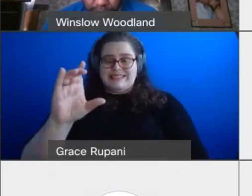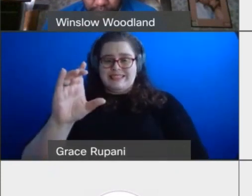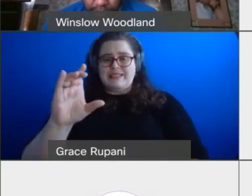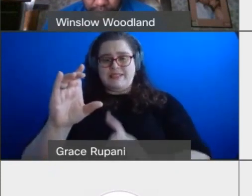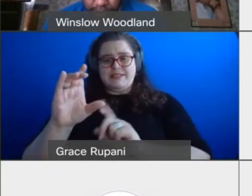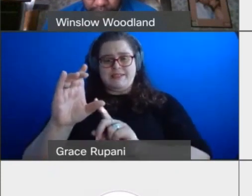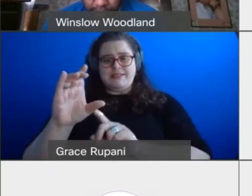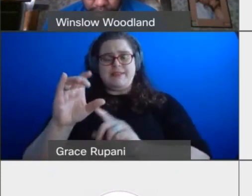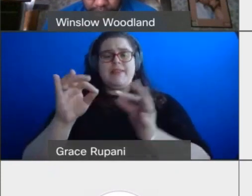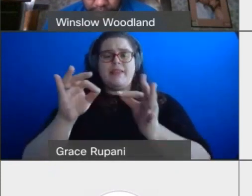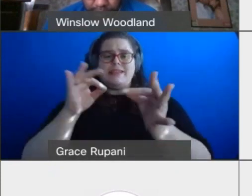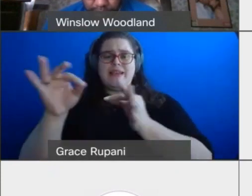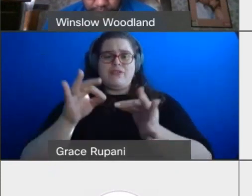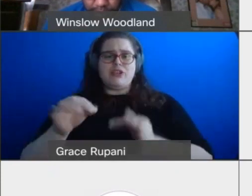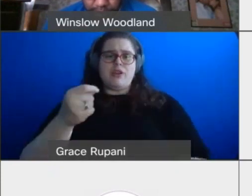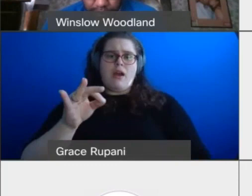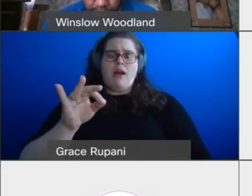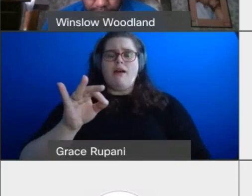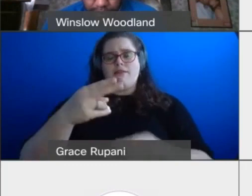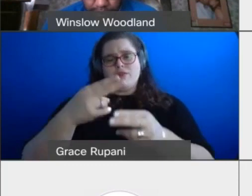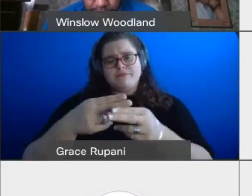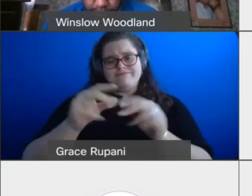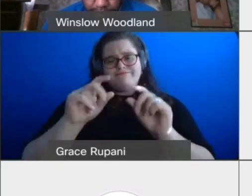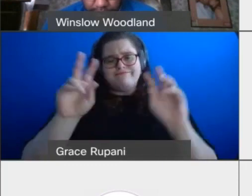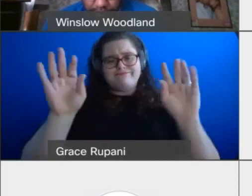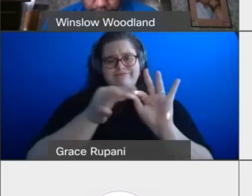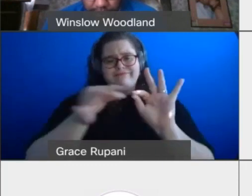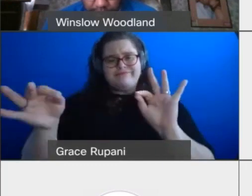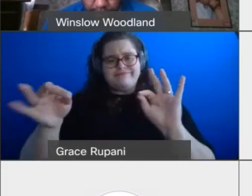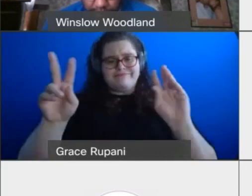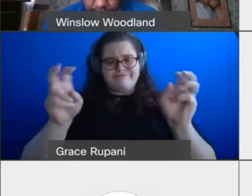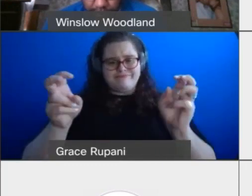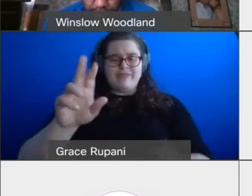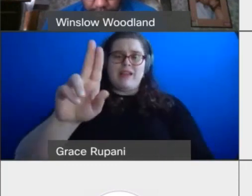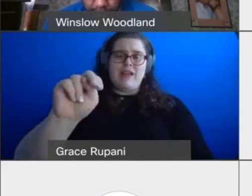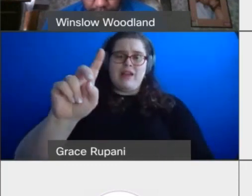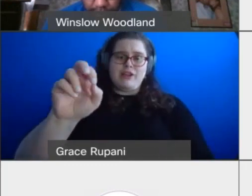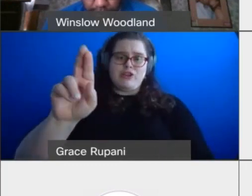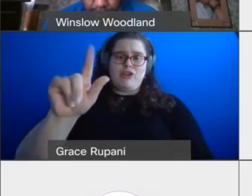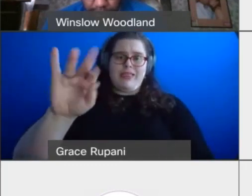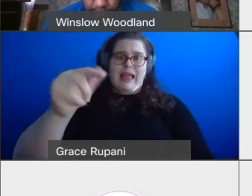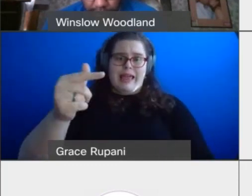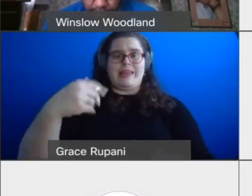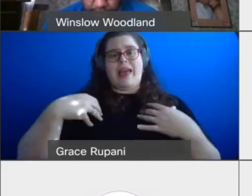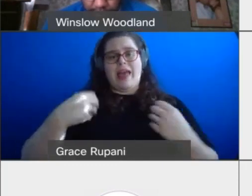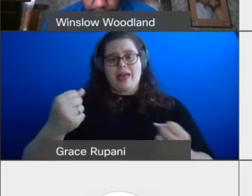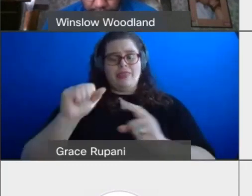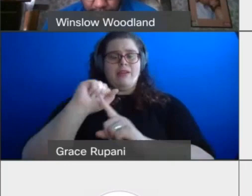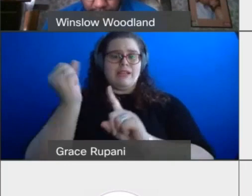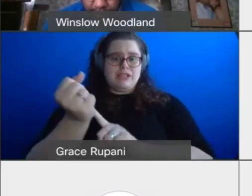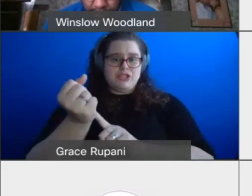of an underlying health condition is going to be broad. It is not